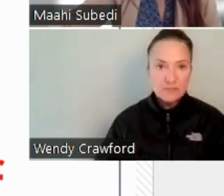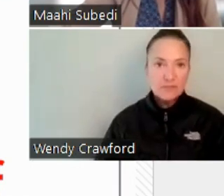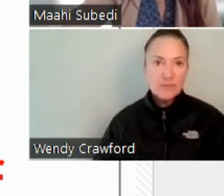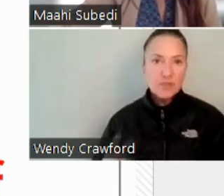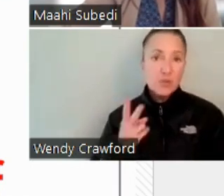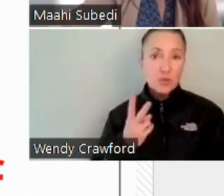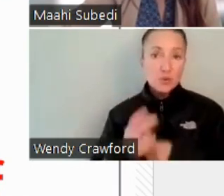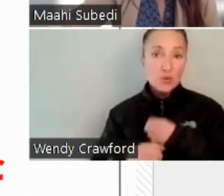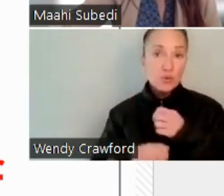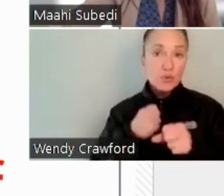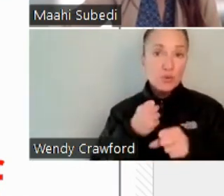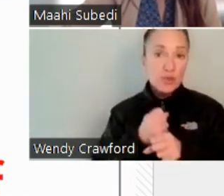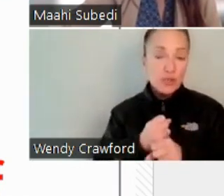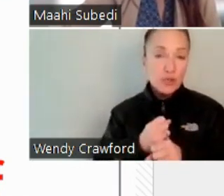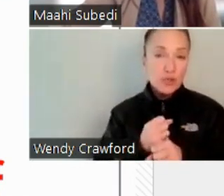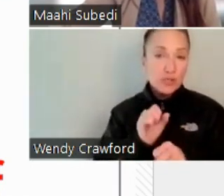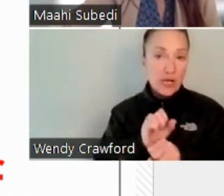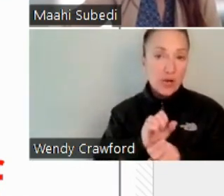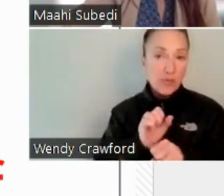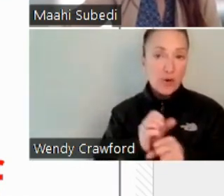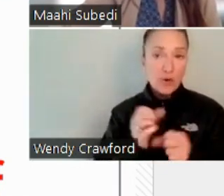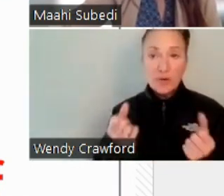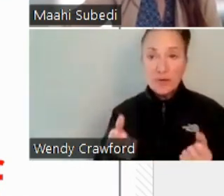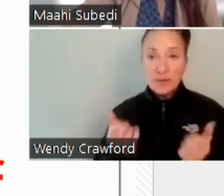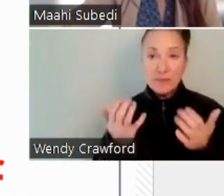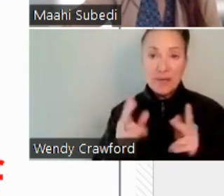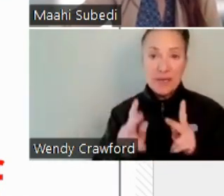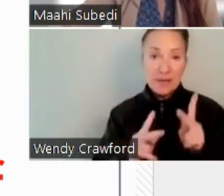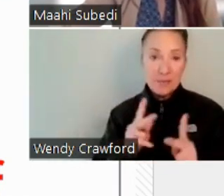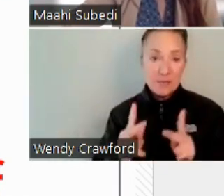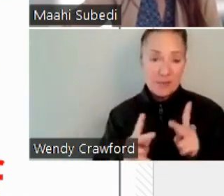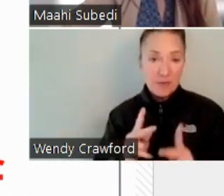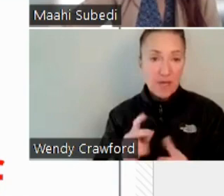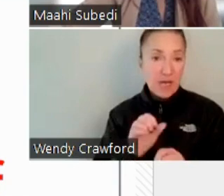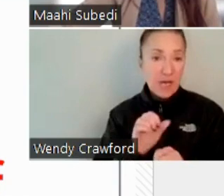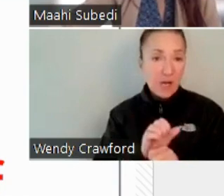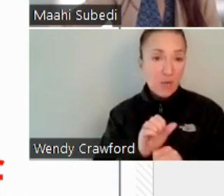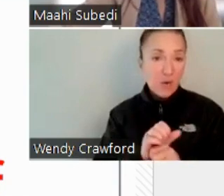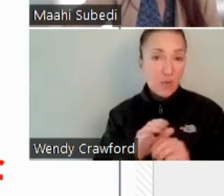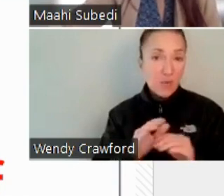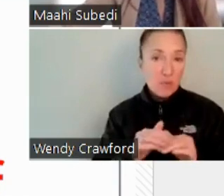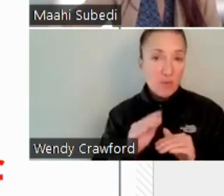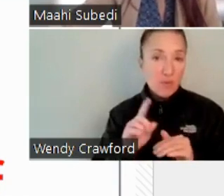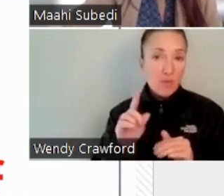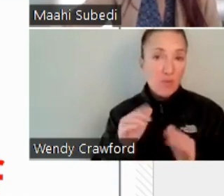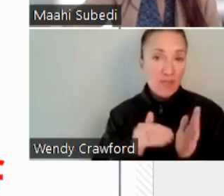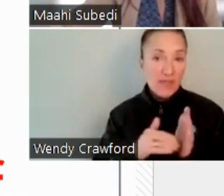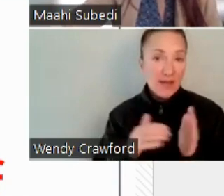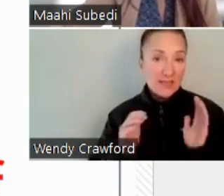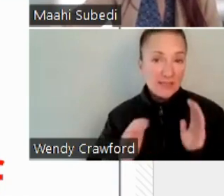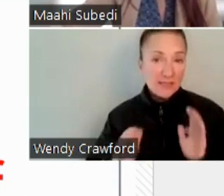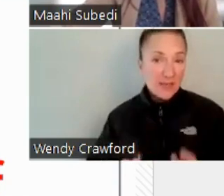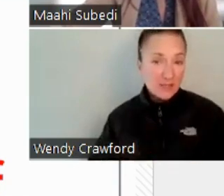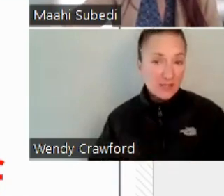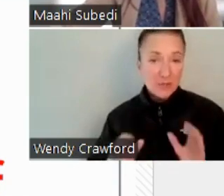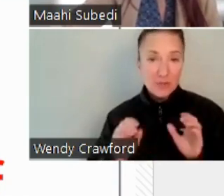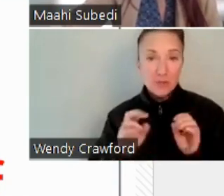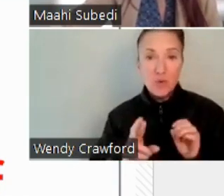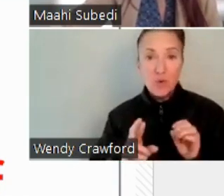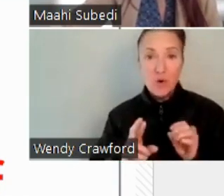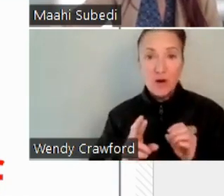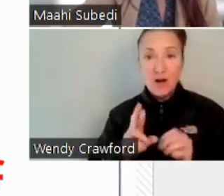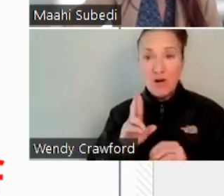I worked with many people. You could say I worked with over 1,000 customers, right? Or I filled pill bottles